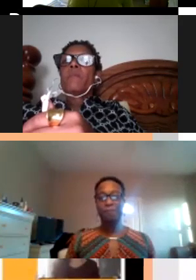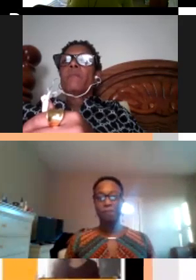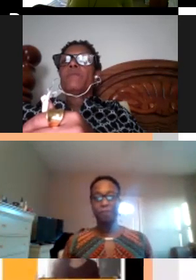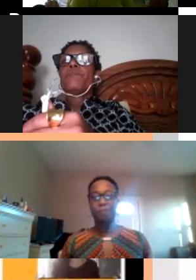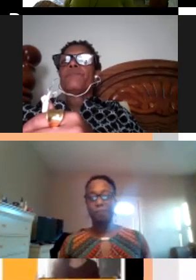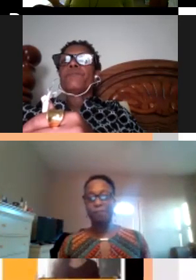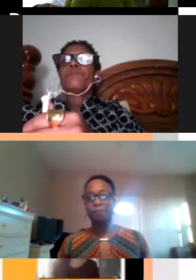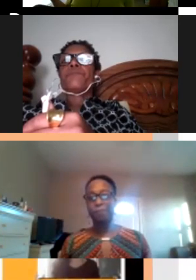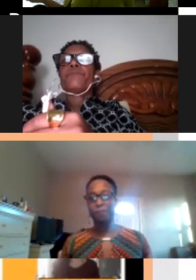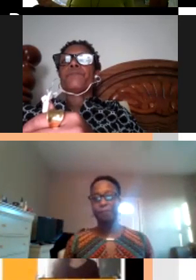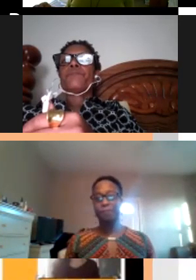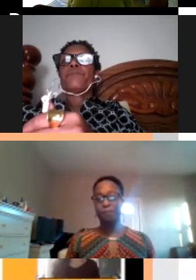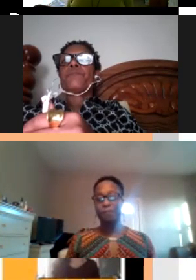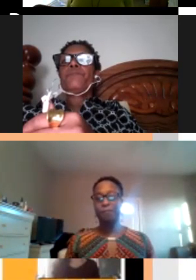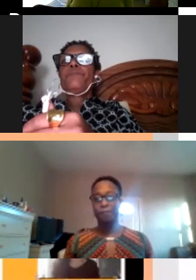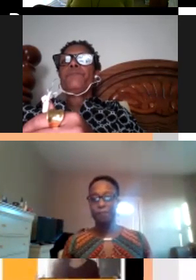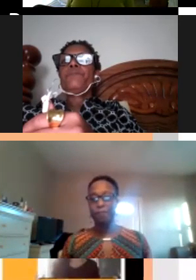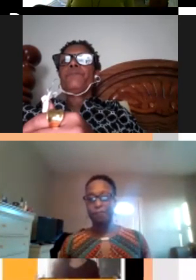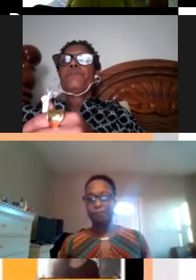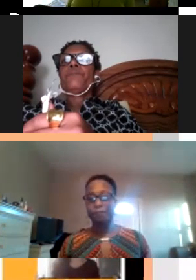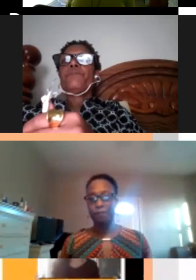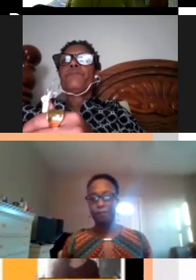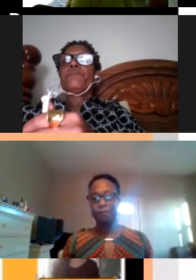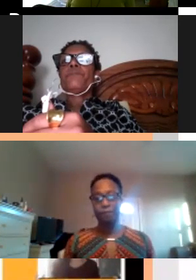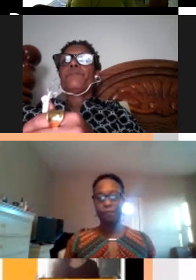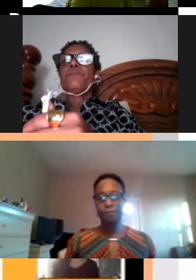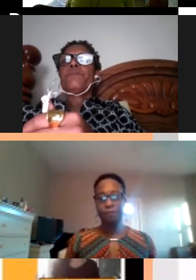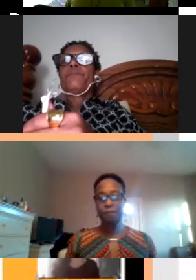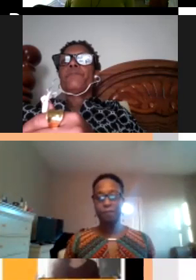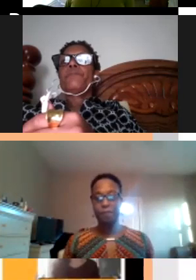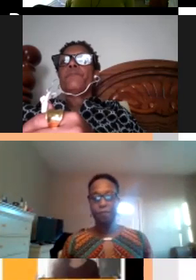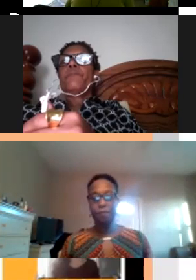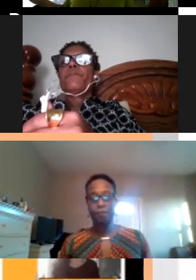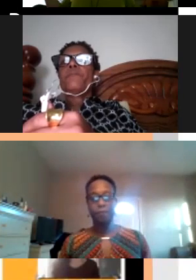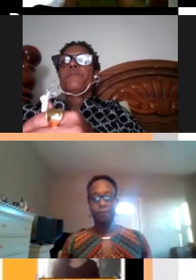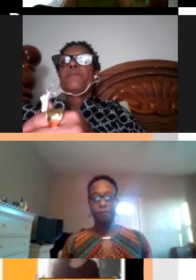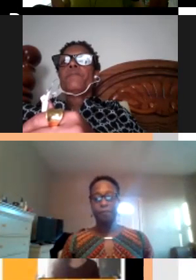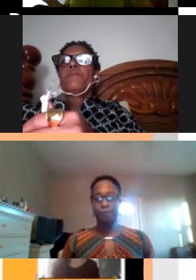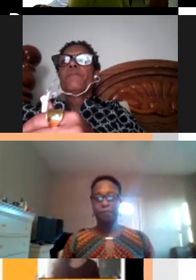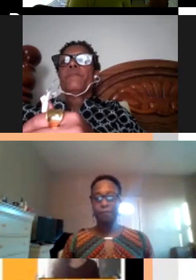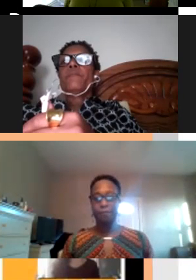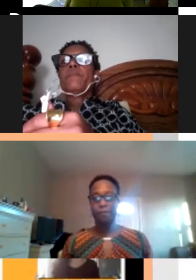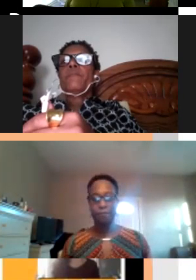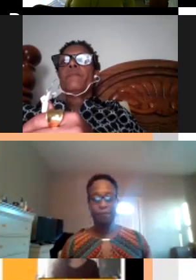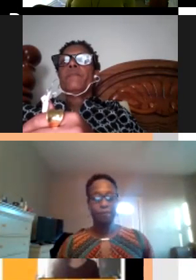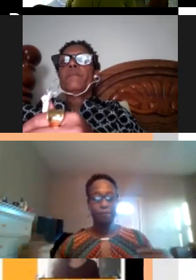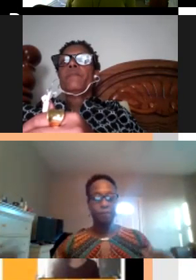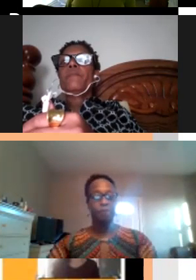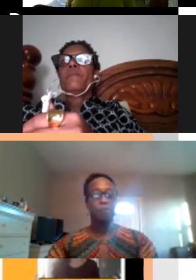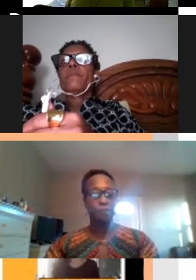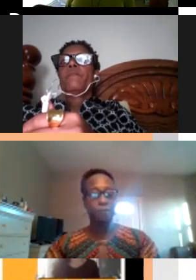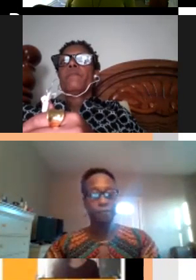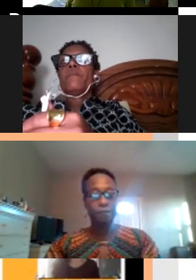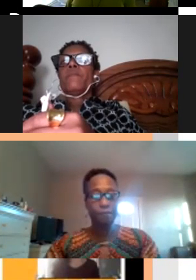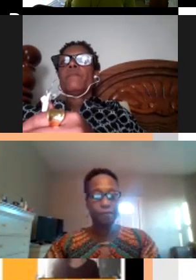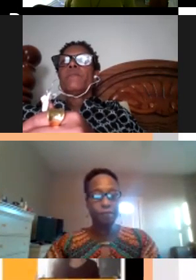why some people prefer one, why some people prefer another, and what might actually look like as we put it together for